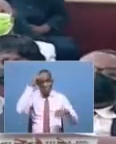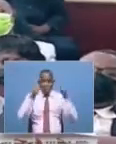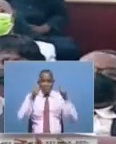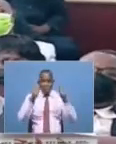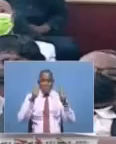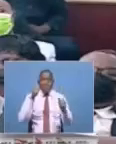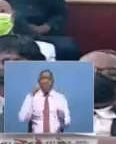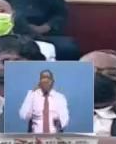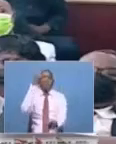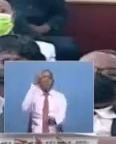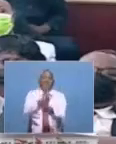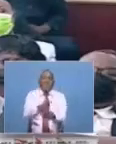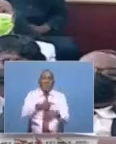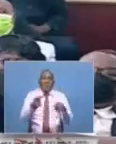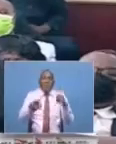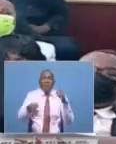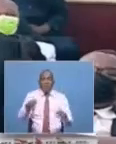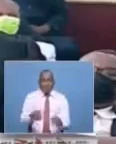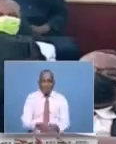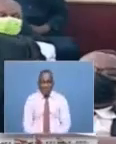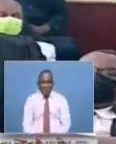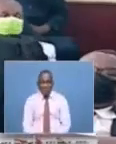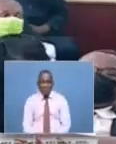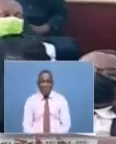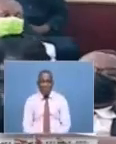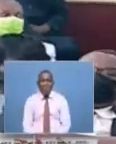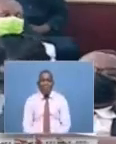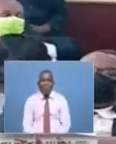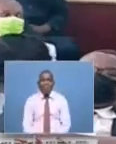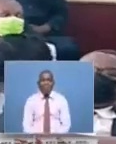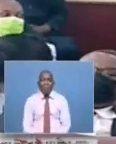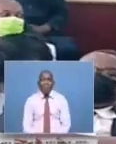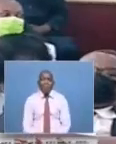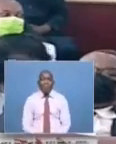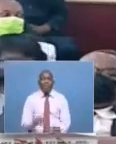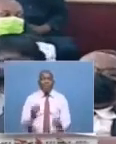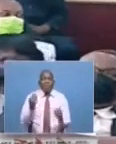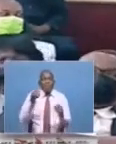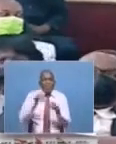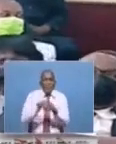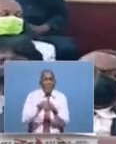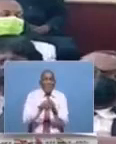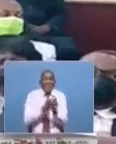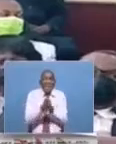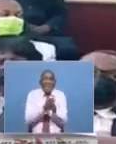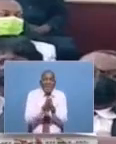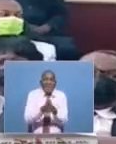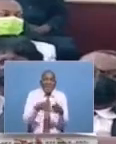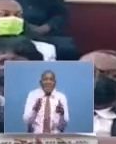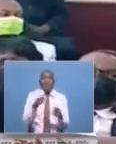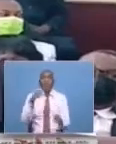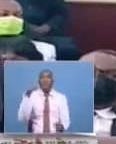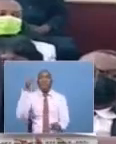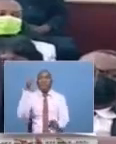is the ratio decidendi of that decision. In the interest of justice. Because, my